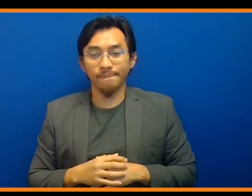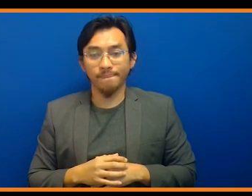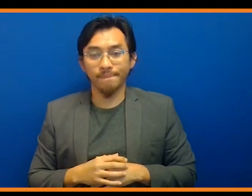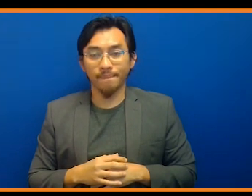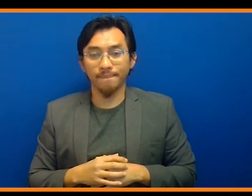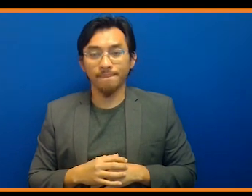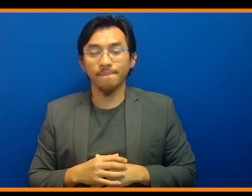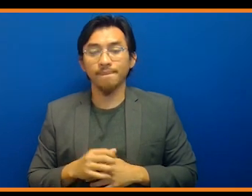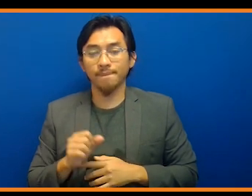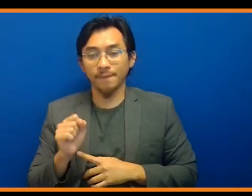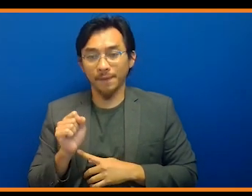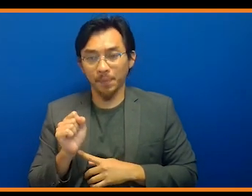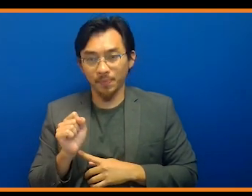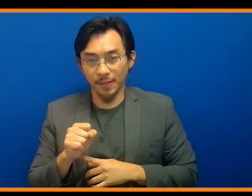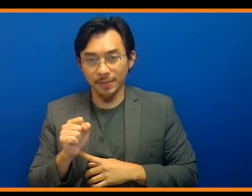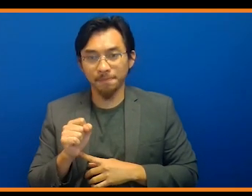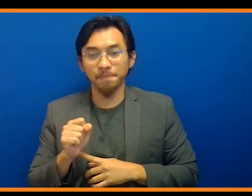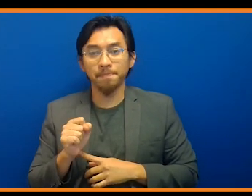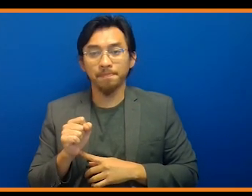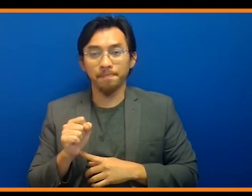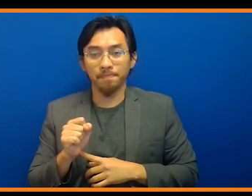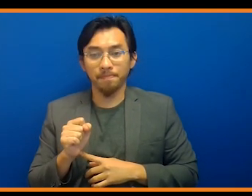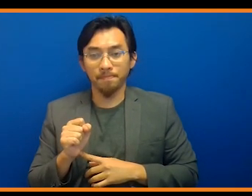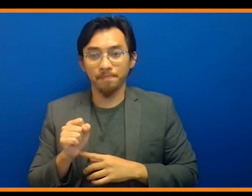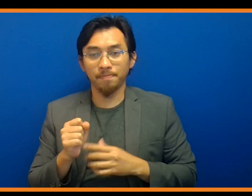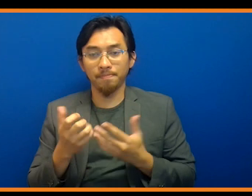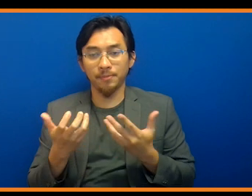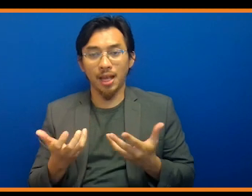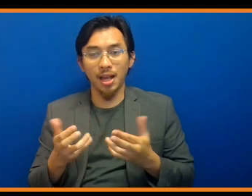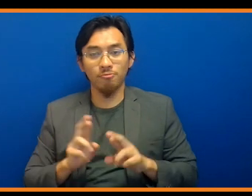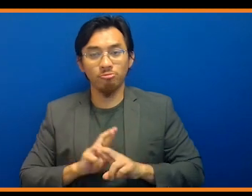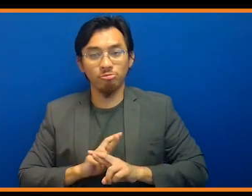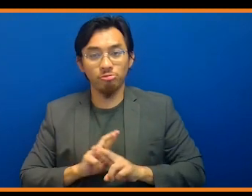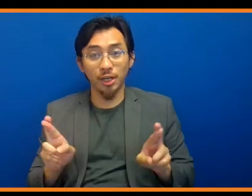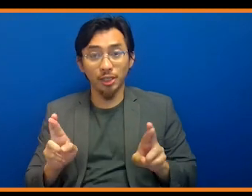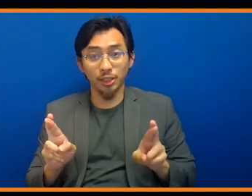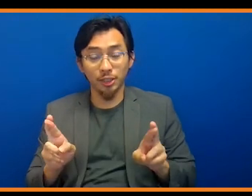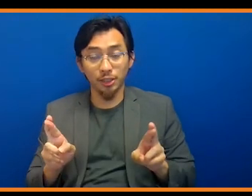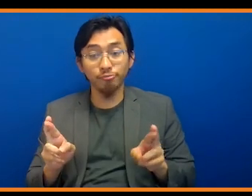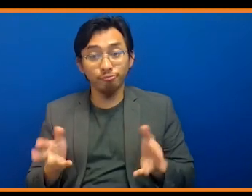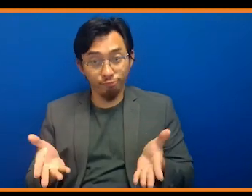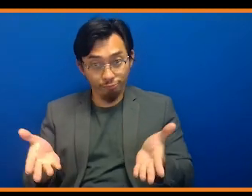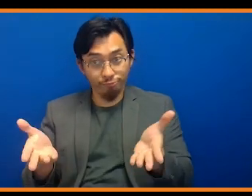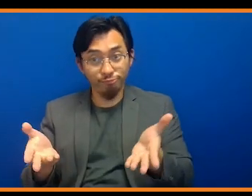Yeah, the group is now ready. Yeah, go ahead to